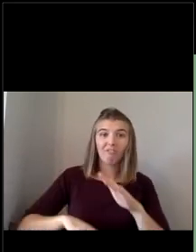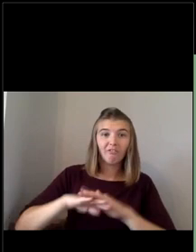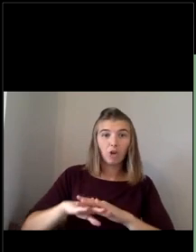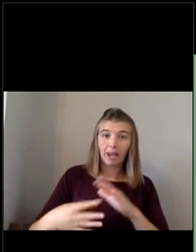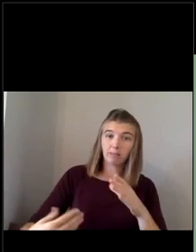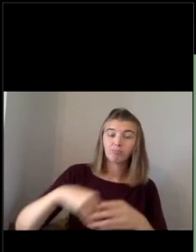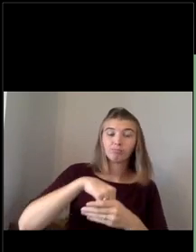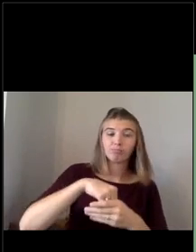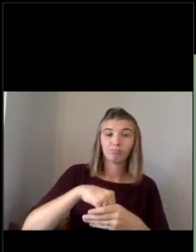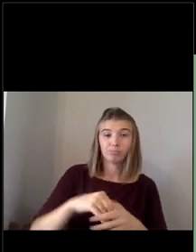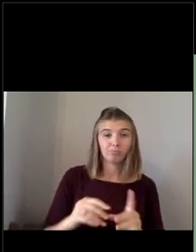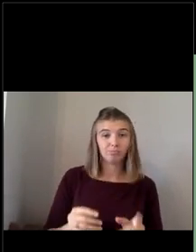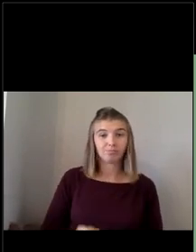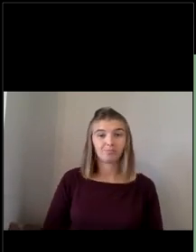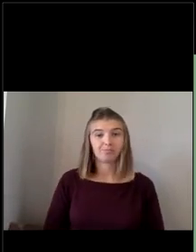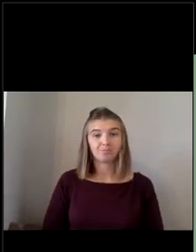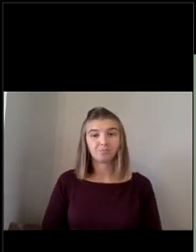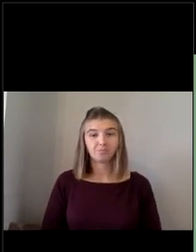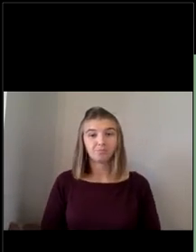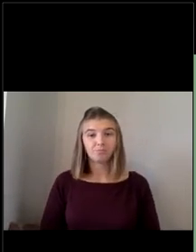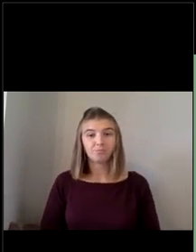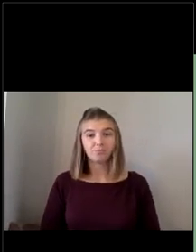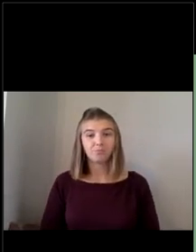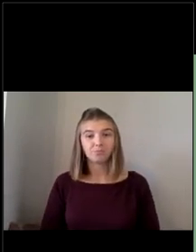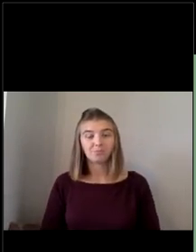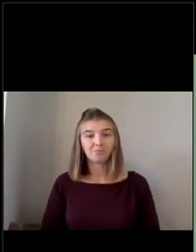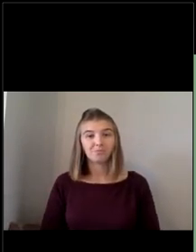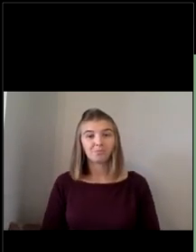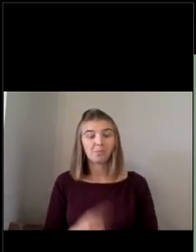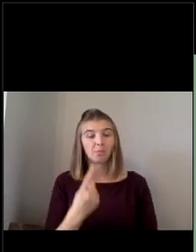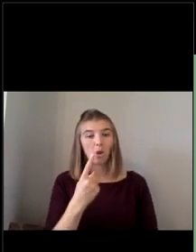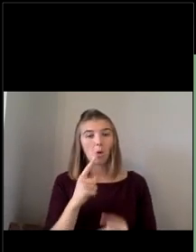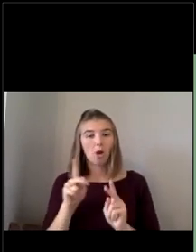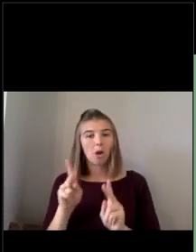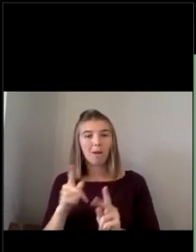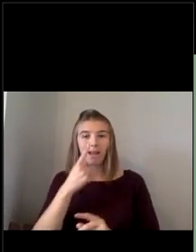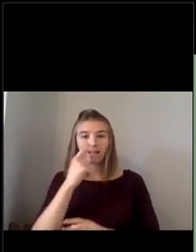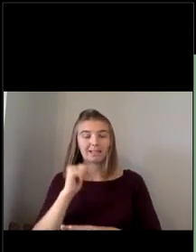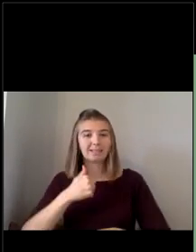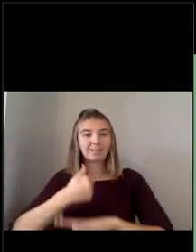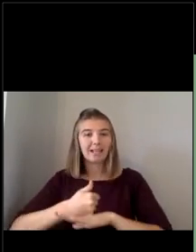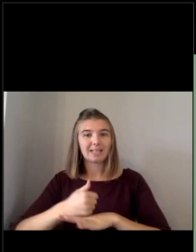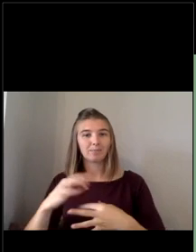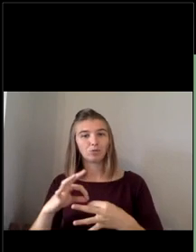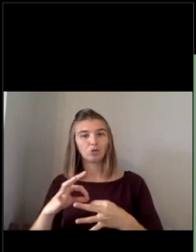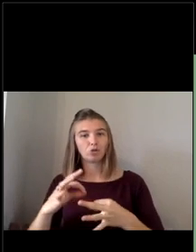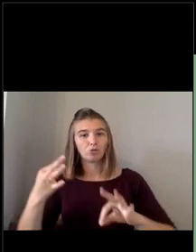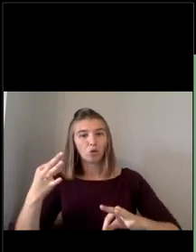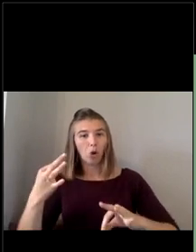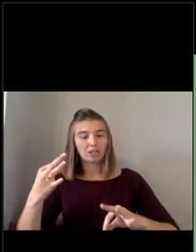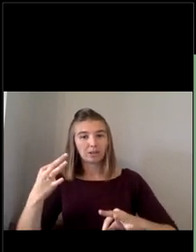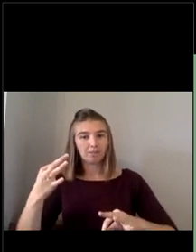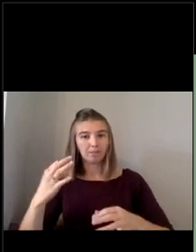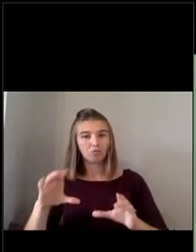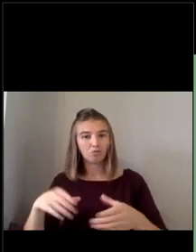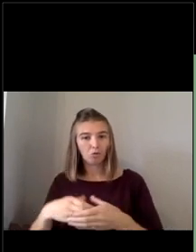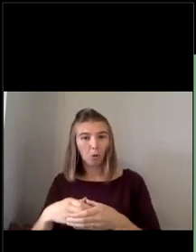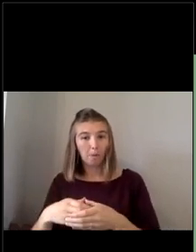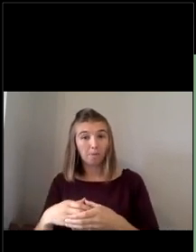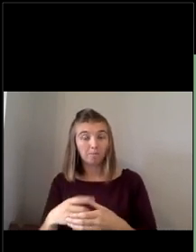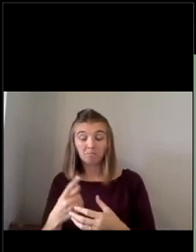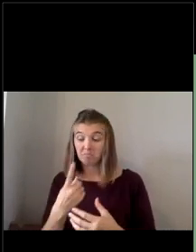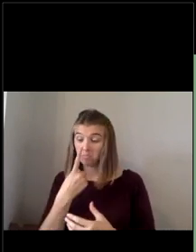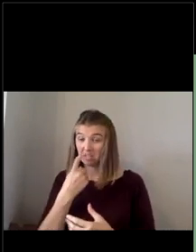You can also set up a scholarship group, which we've done at Kent, and they can obviously carry out educational research and also